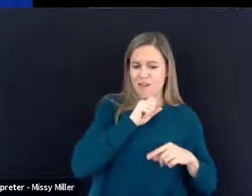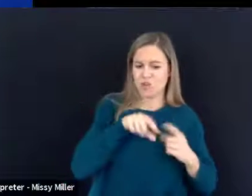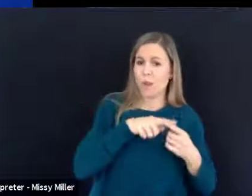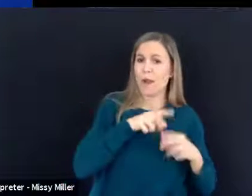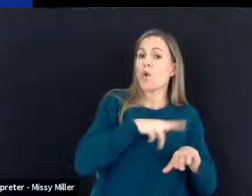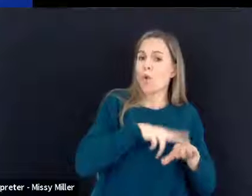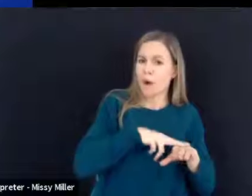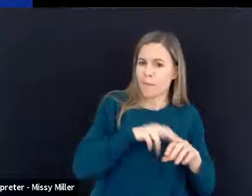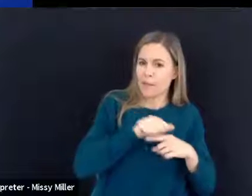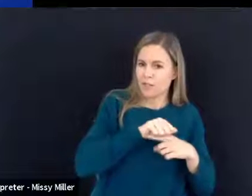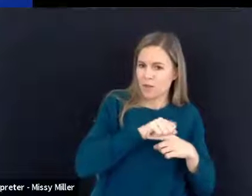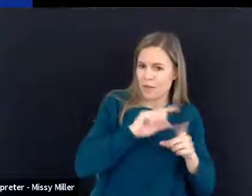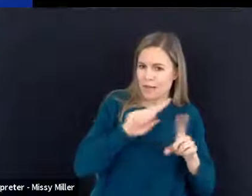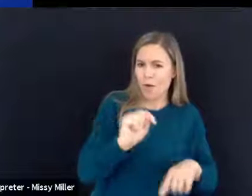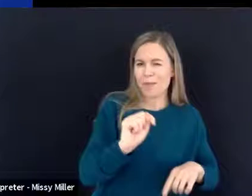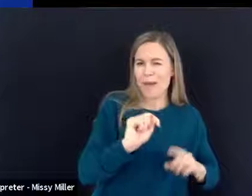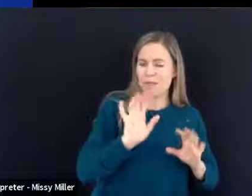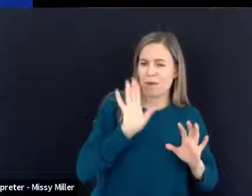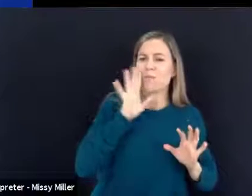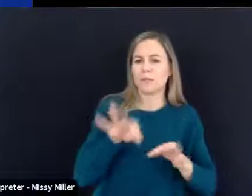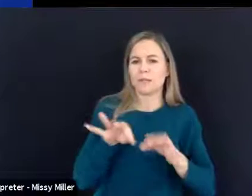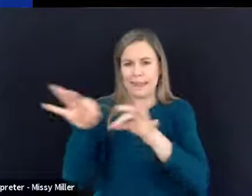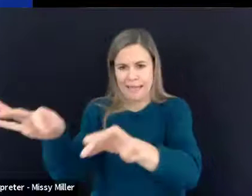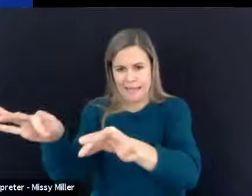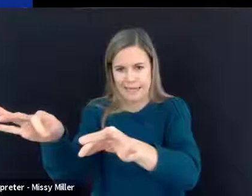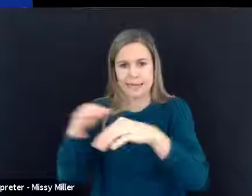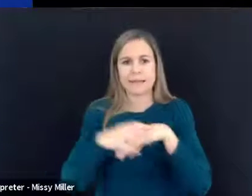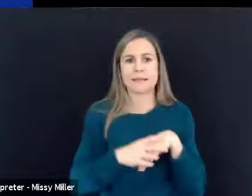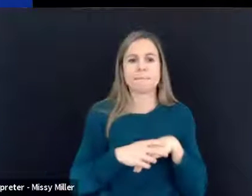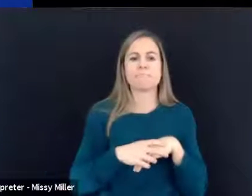Kids often have sleep disturbances other than the sleep